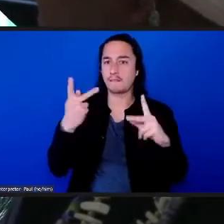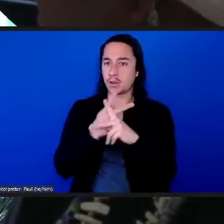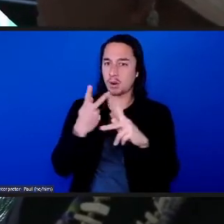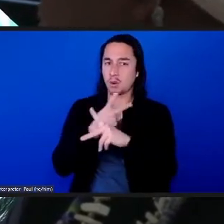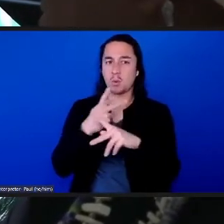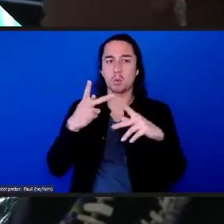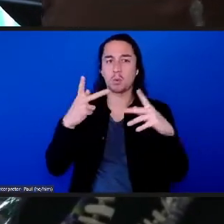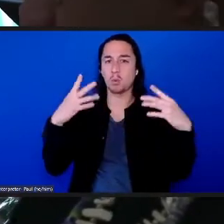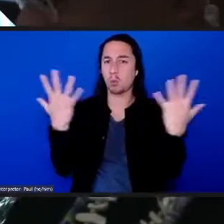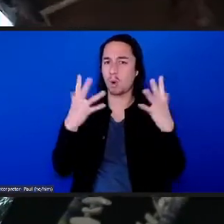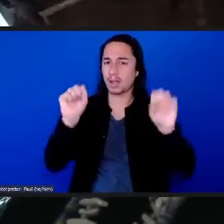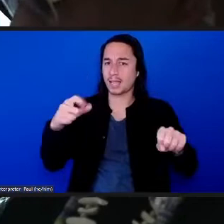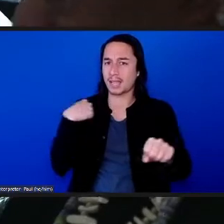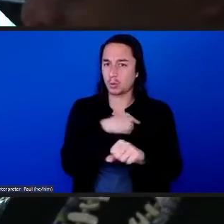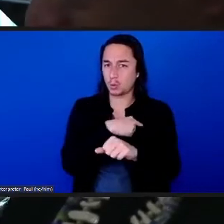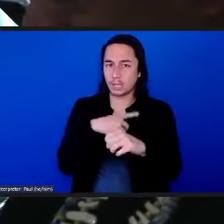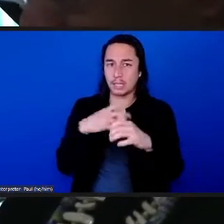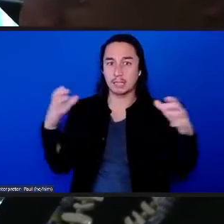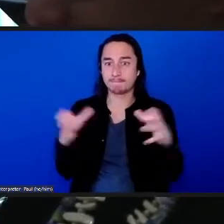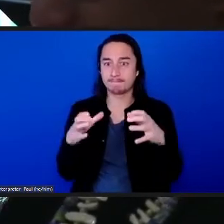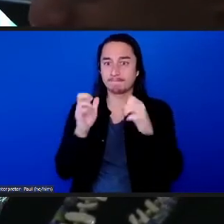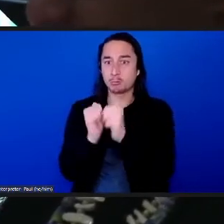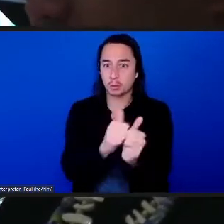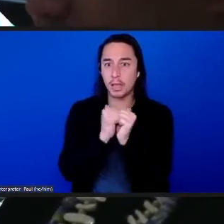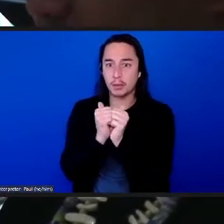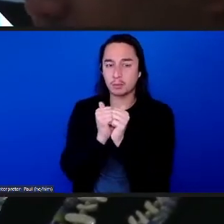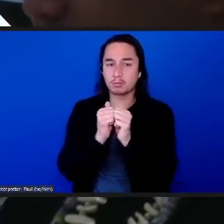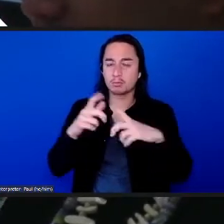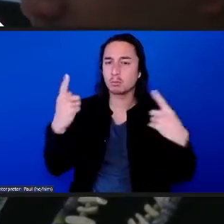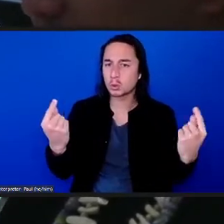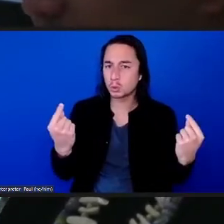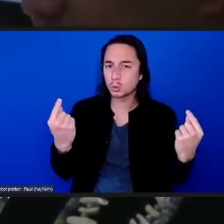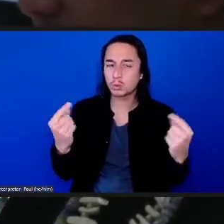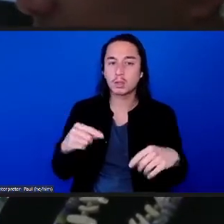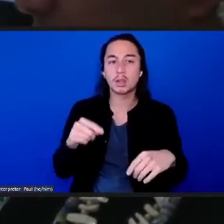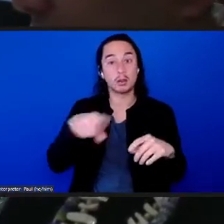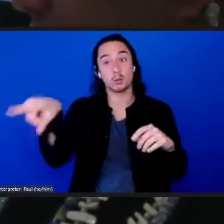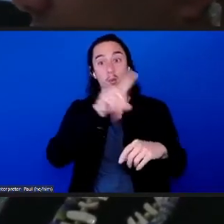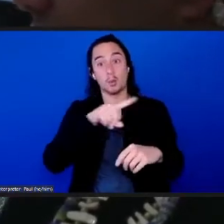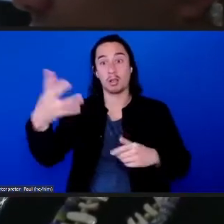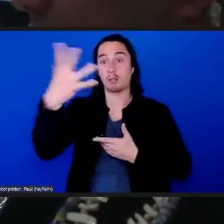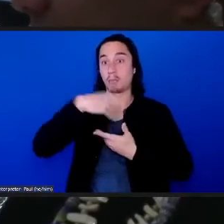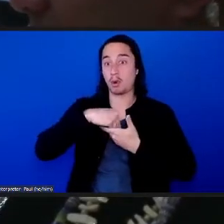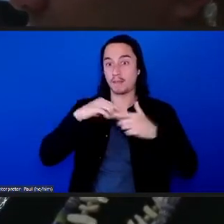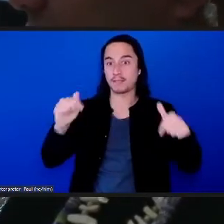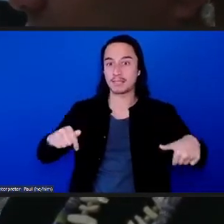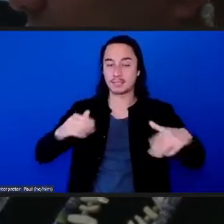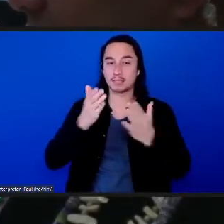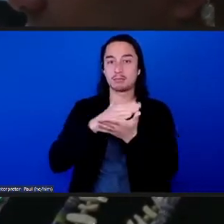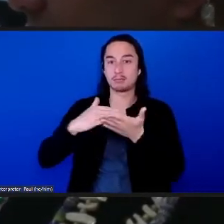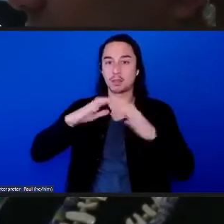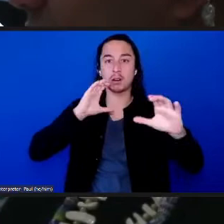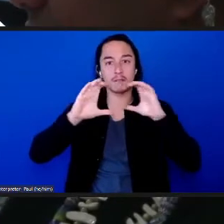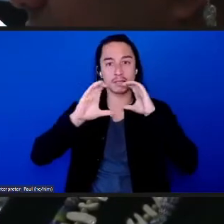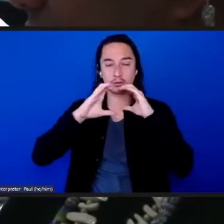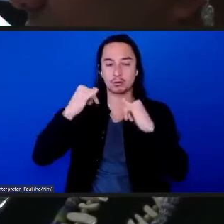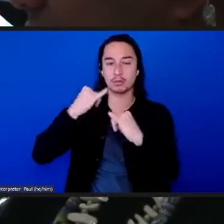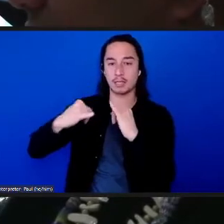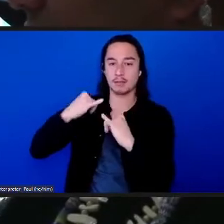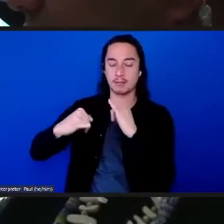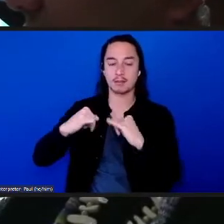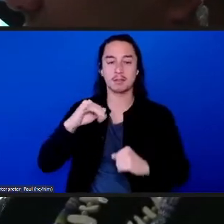do together as a collective, and you're all a part of this portion of the conversation at the end,